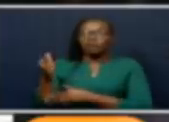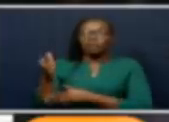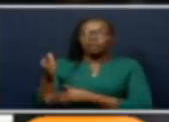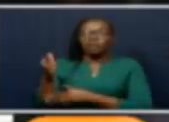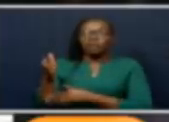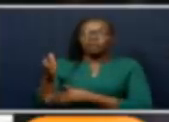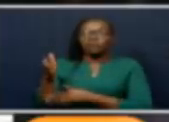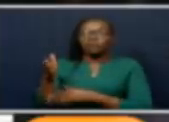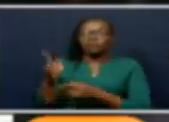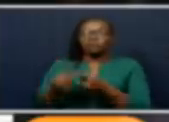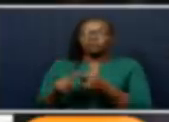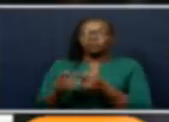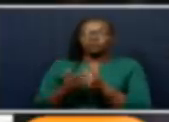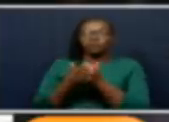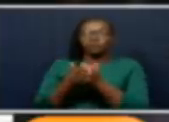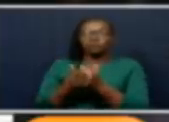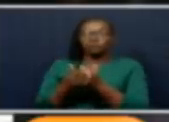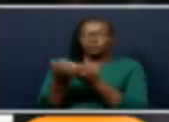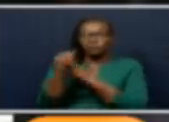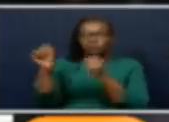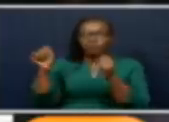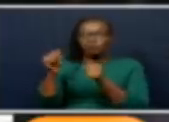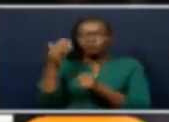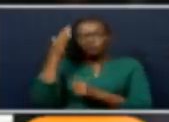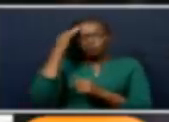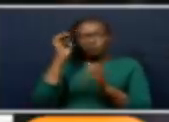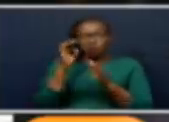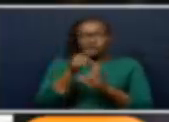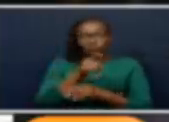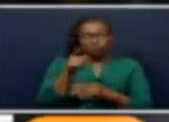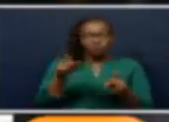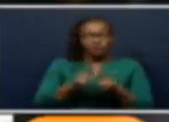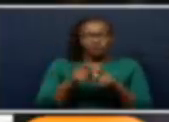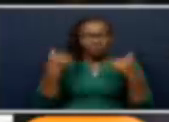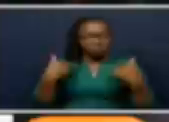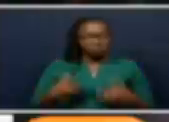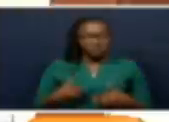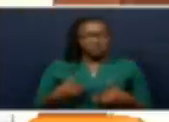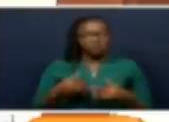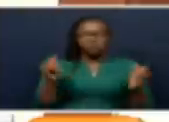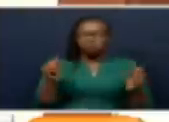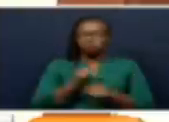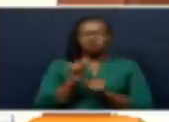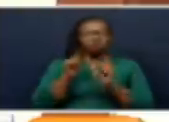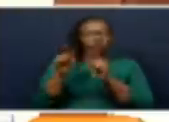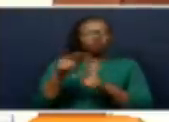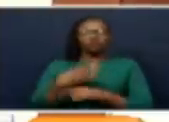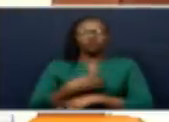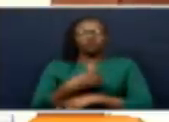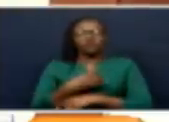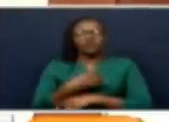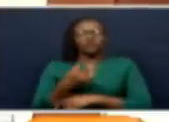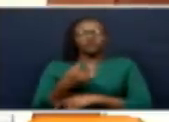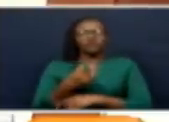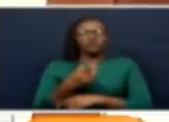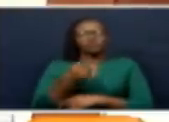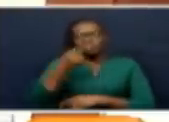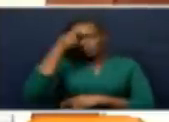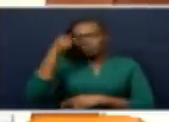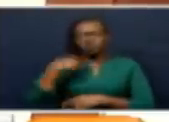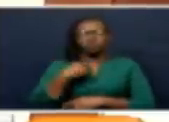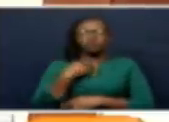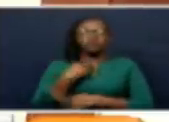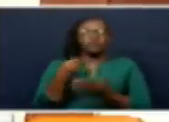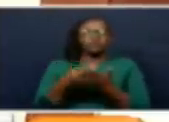If you are a person like me, because I don't go to stay, I can't go to see the president because I want handouts. I will go there and tell him what I think is right for this country.